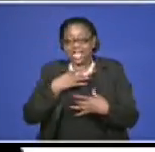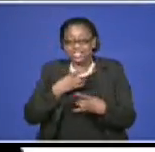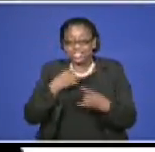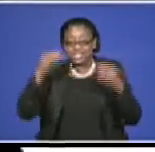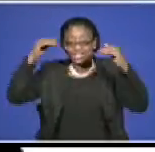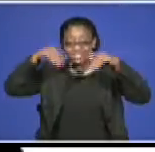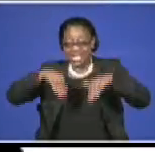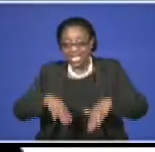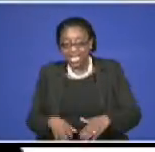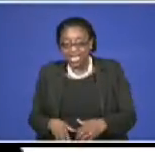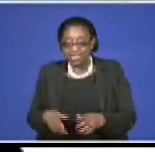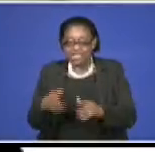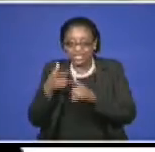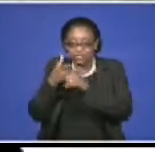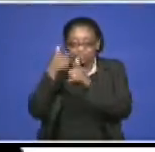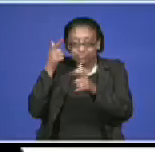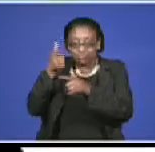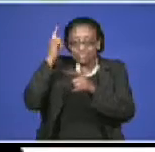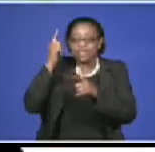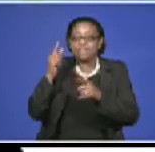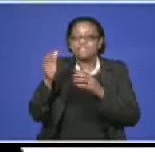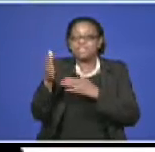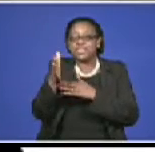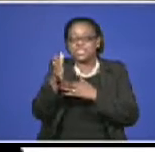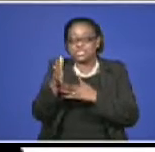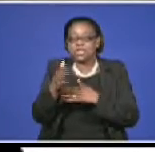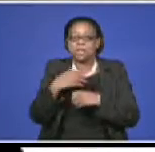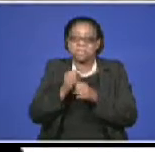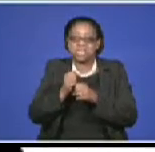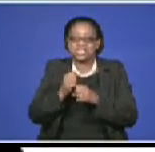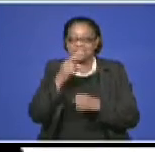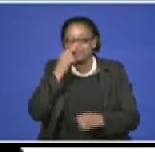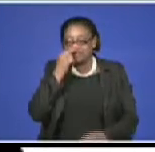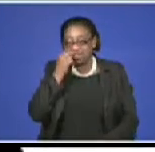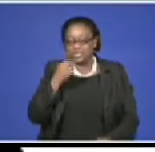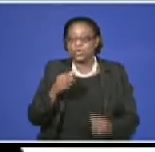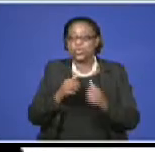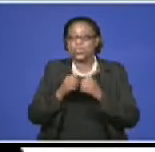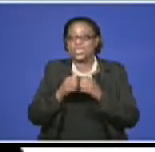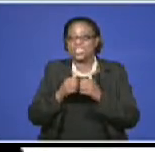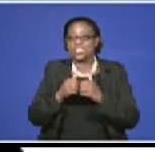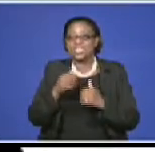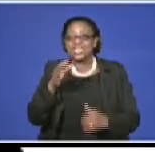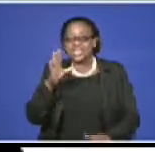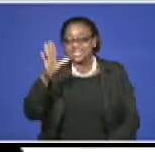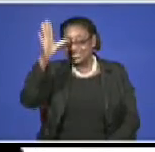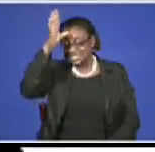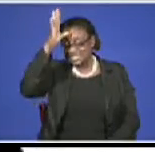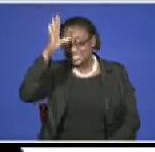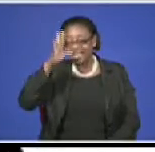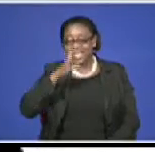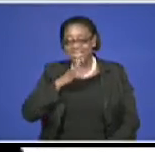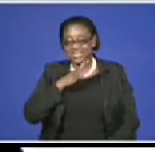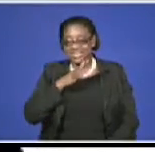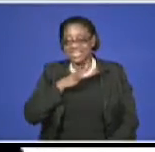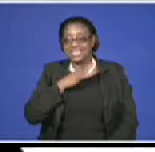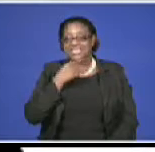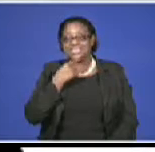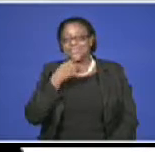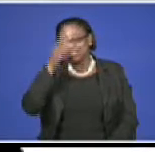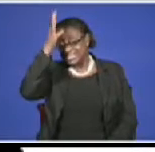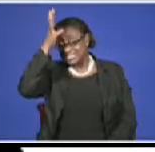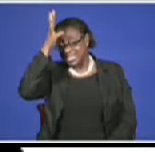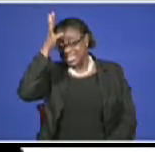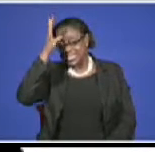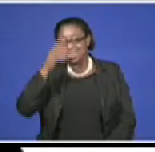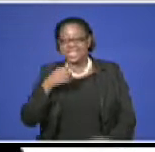who spearfished with his father just makes it all the more fun. And the camera just became a hobby that merged